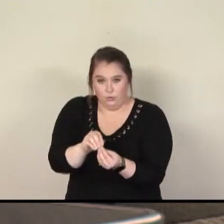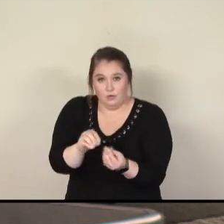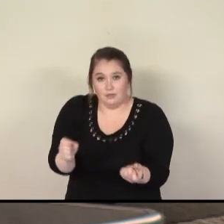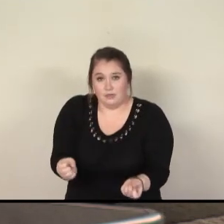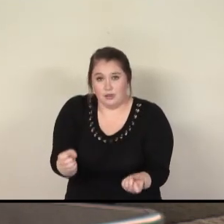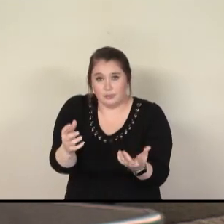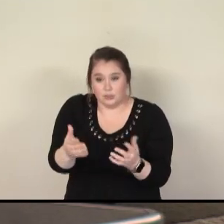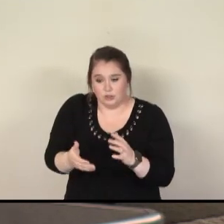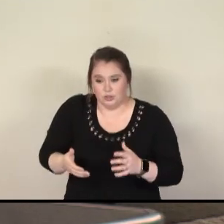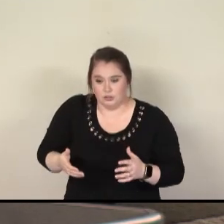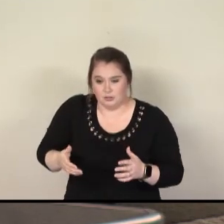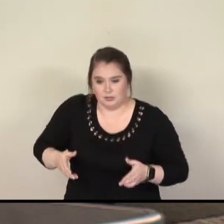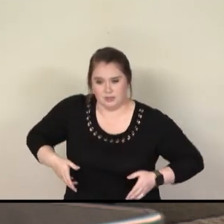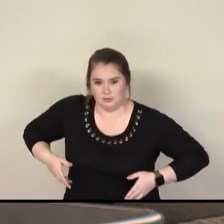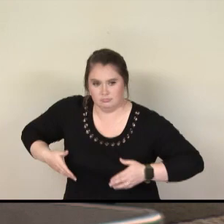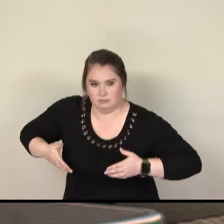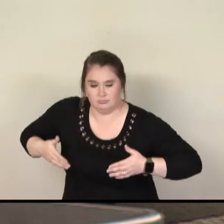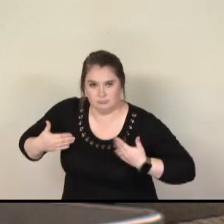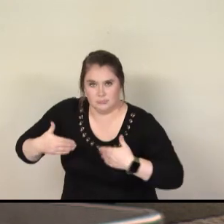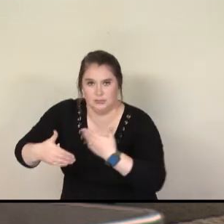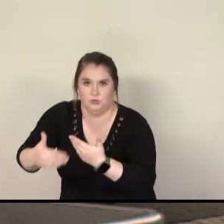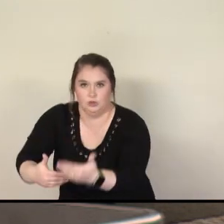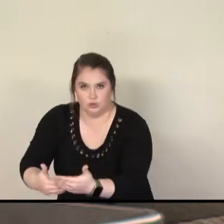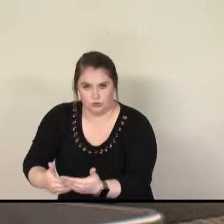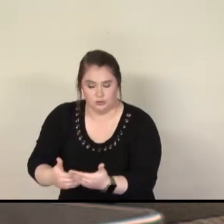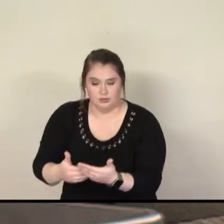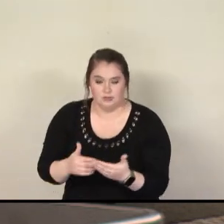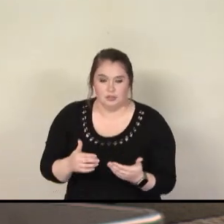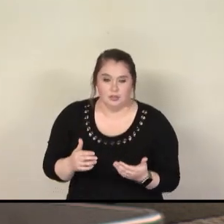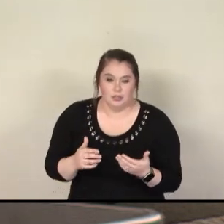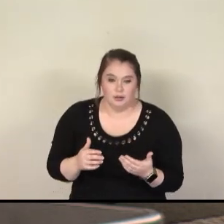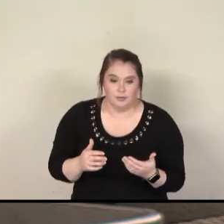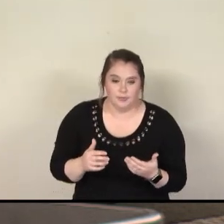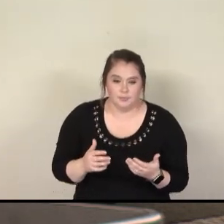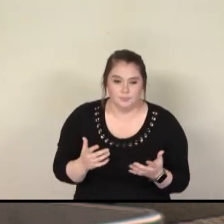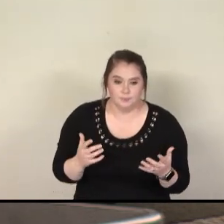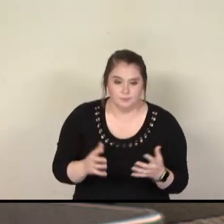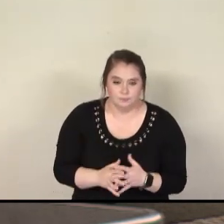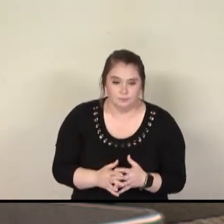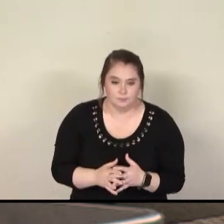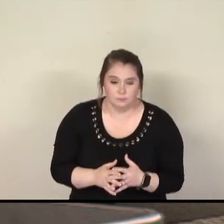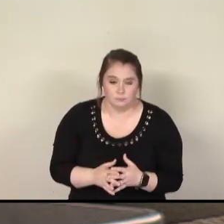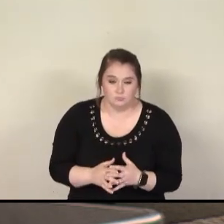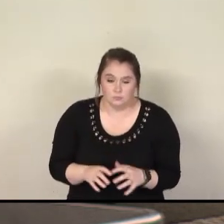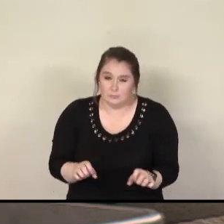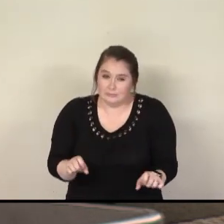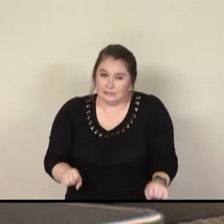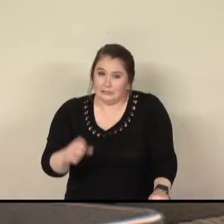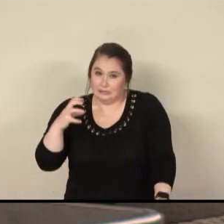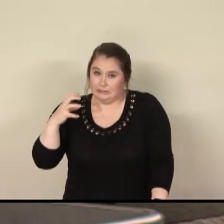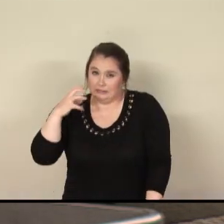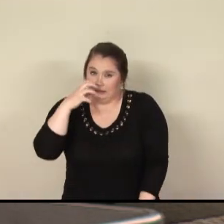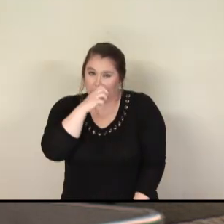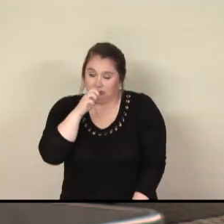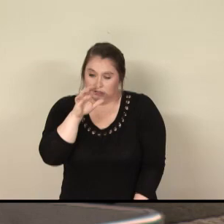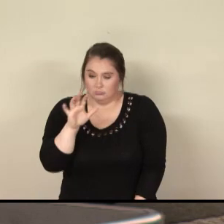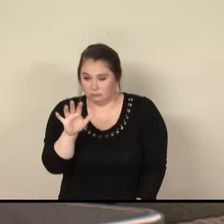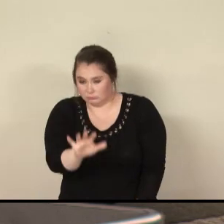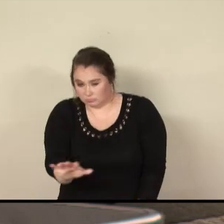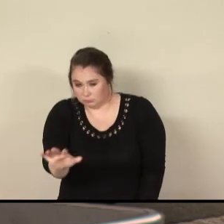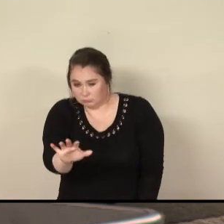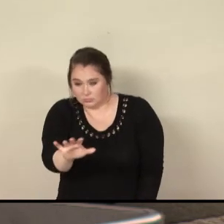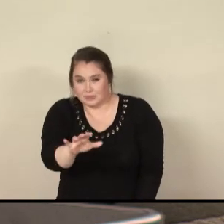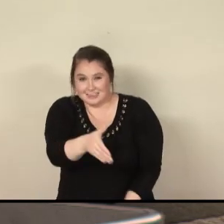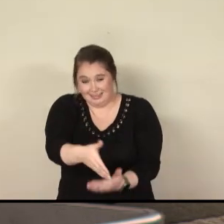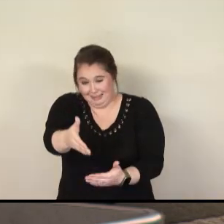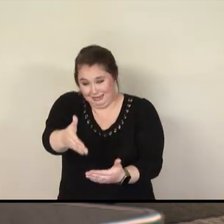of acceleration, the total amount of acceleration that we could foresee from now until the end of the project,